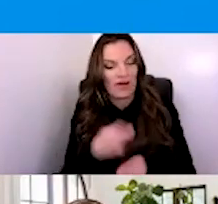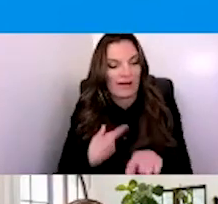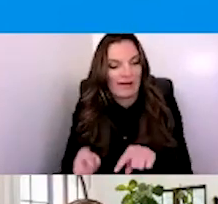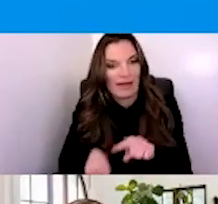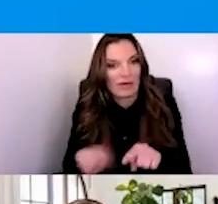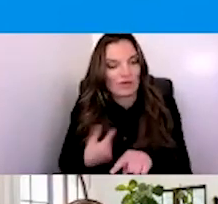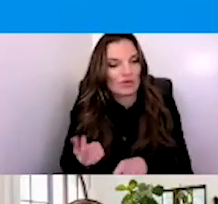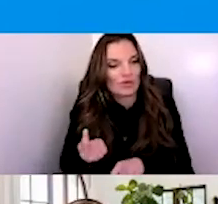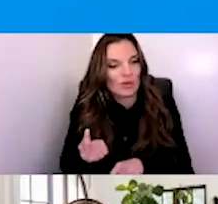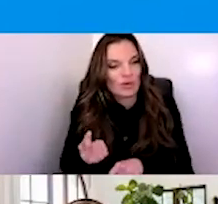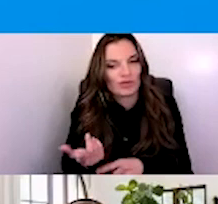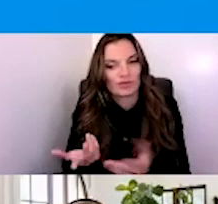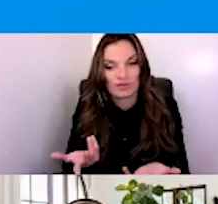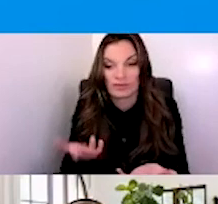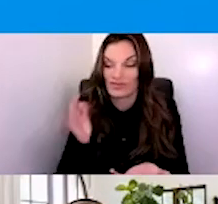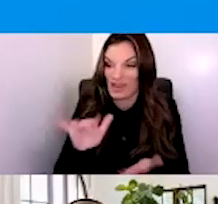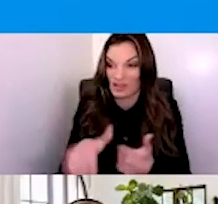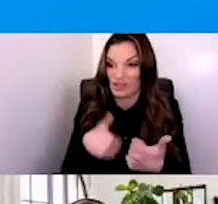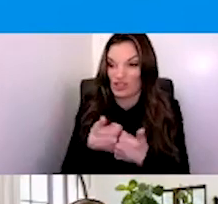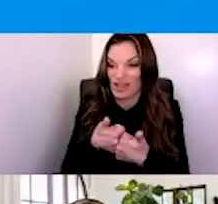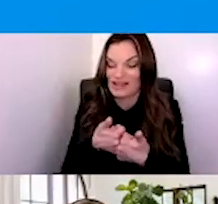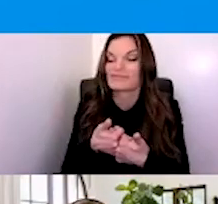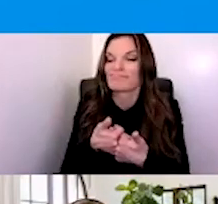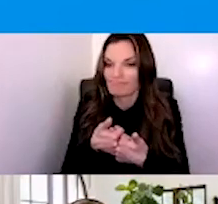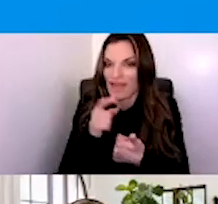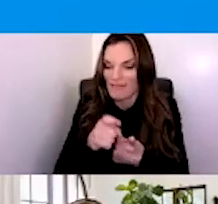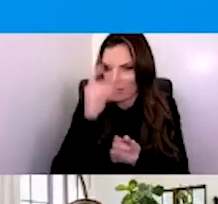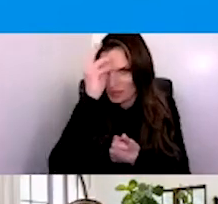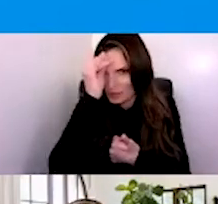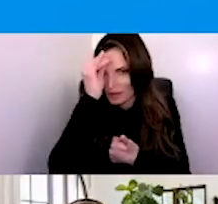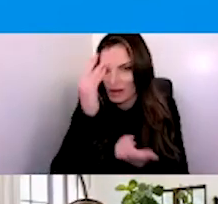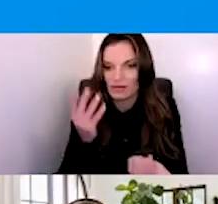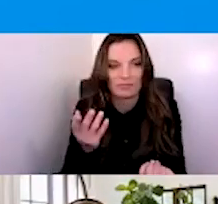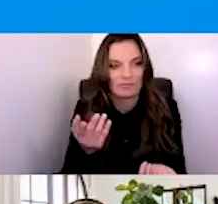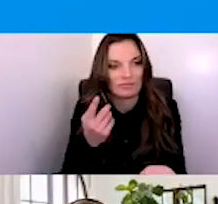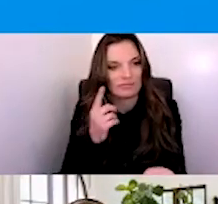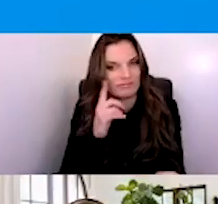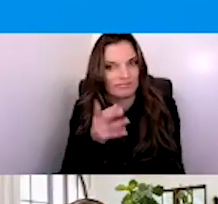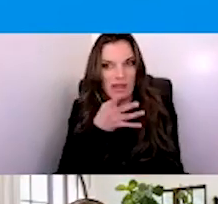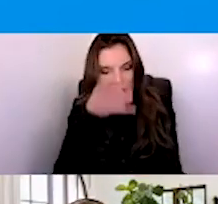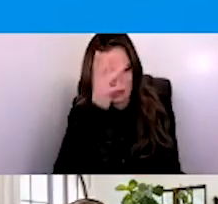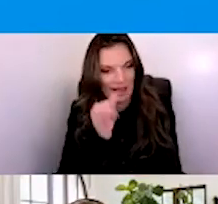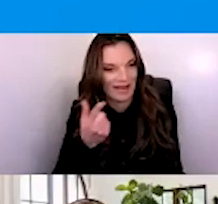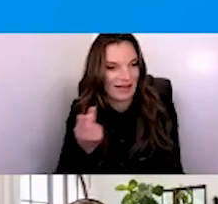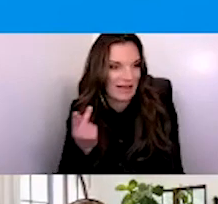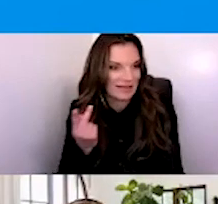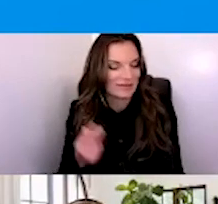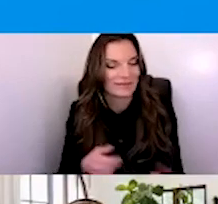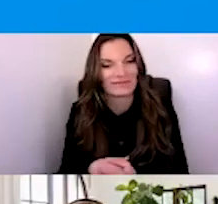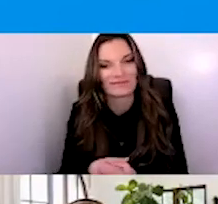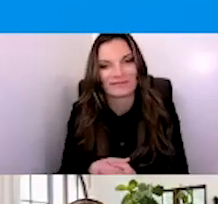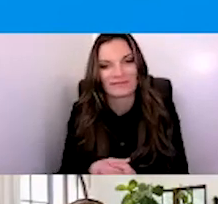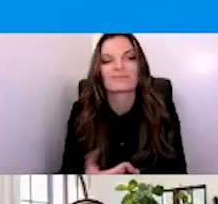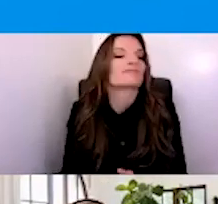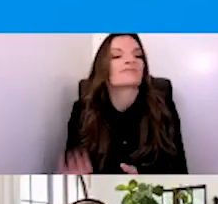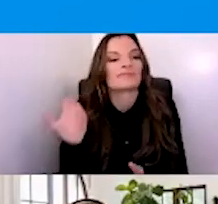are different challenges to think about for parents like us. And then last,